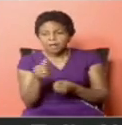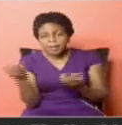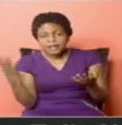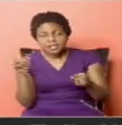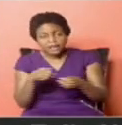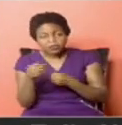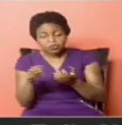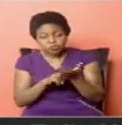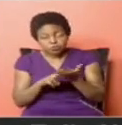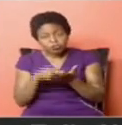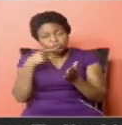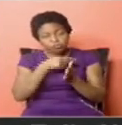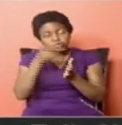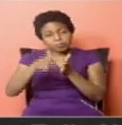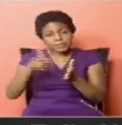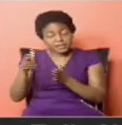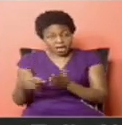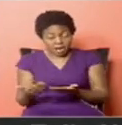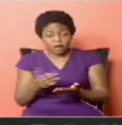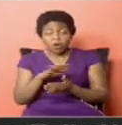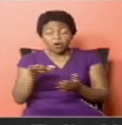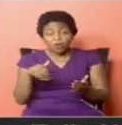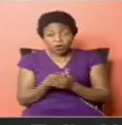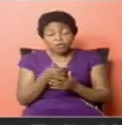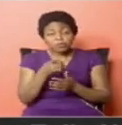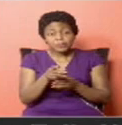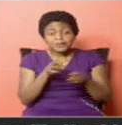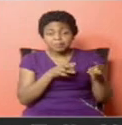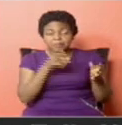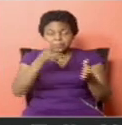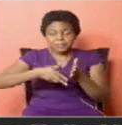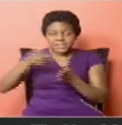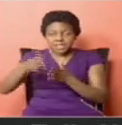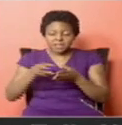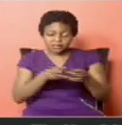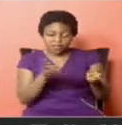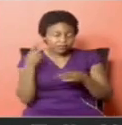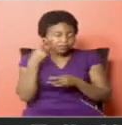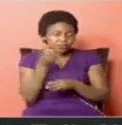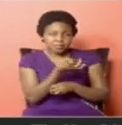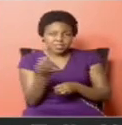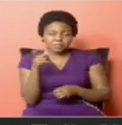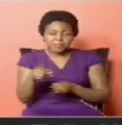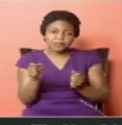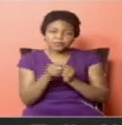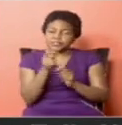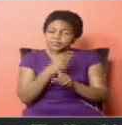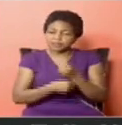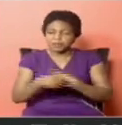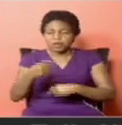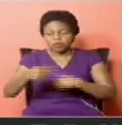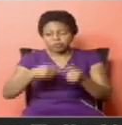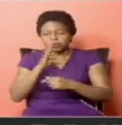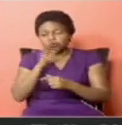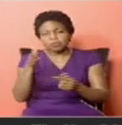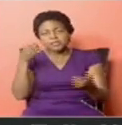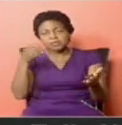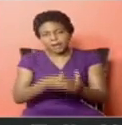media platforms. All of these media channels for many persons continue to be